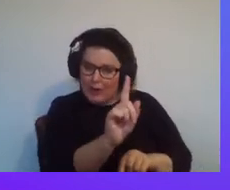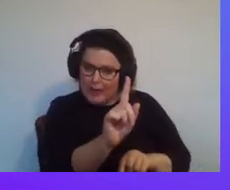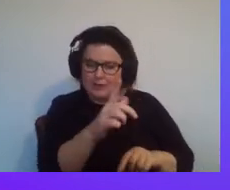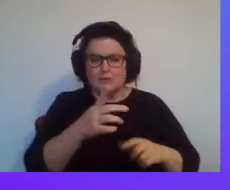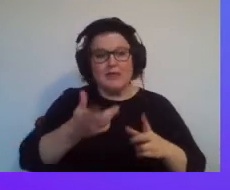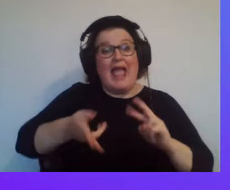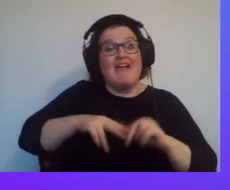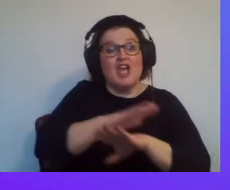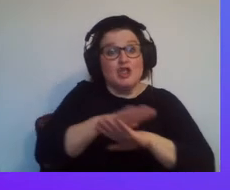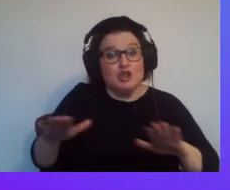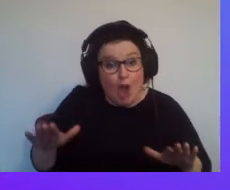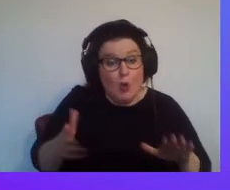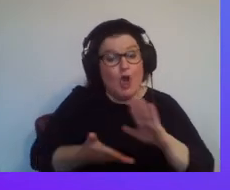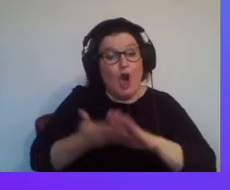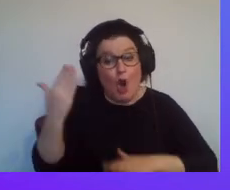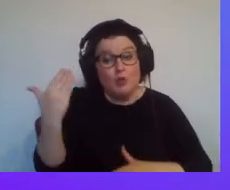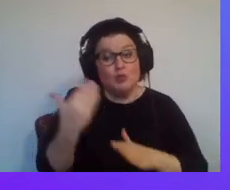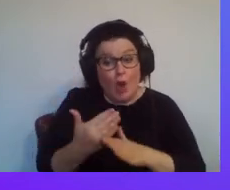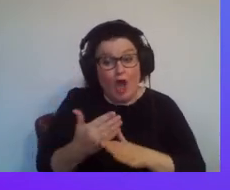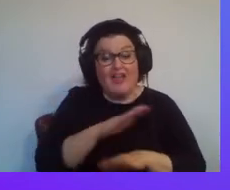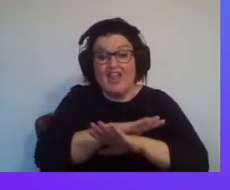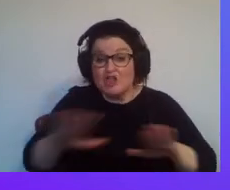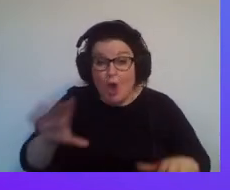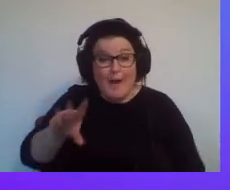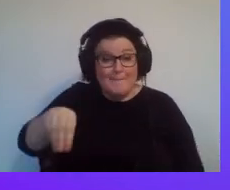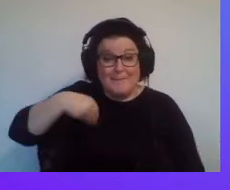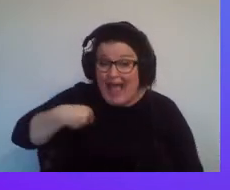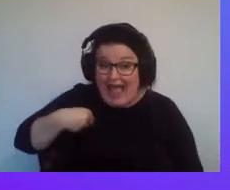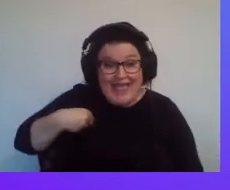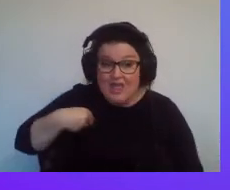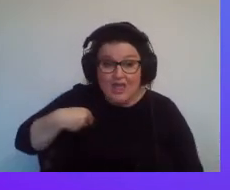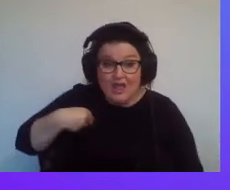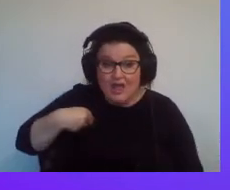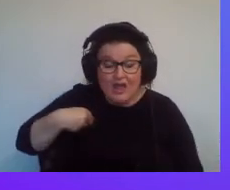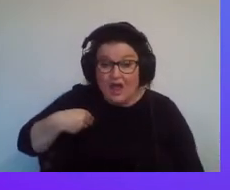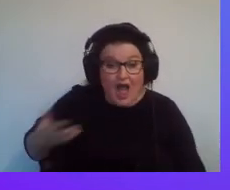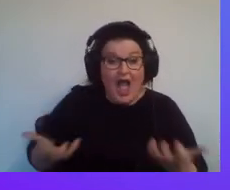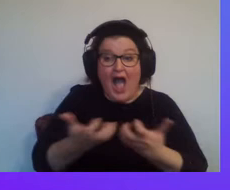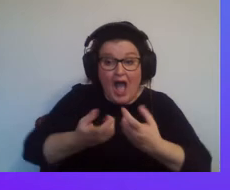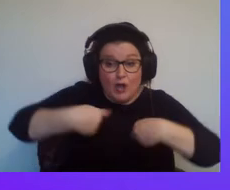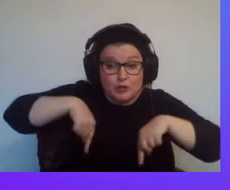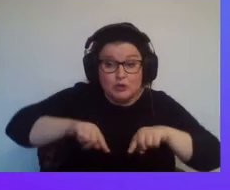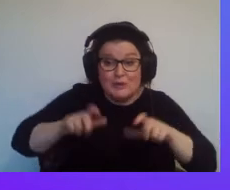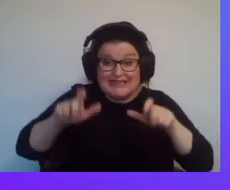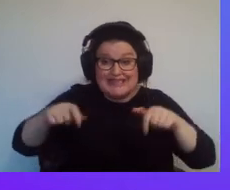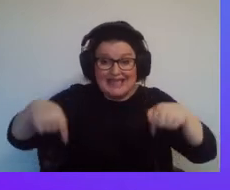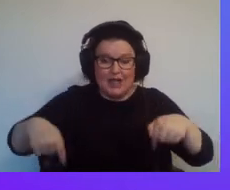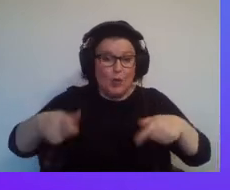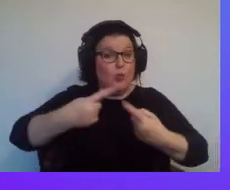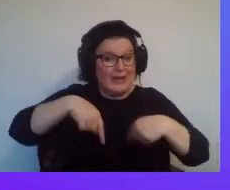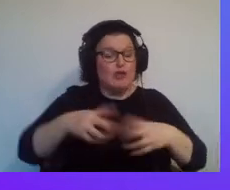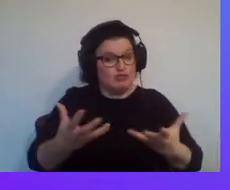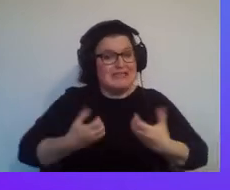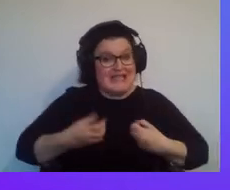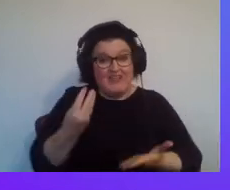don't go to work, they will not get paid. Right. Then how do we sit here? Because all of us are getting paid. All of us in